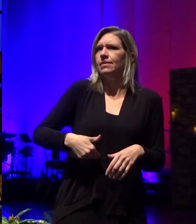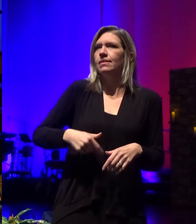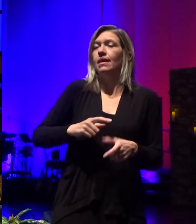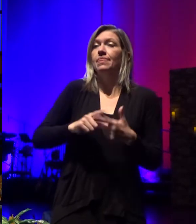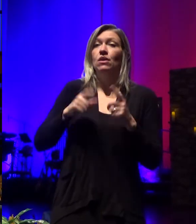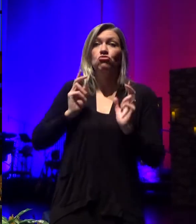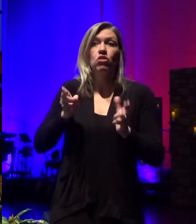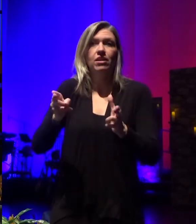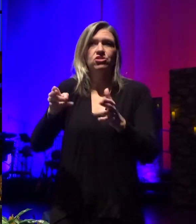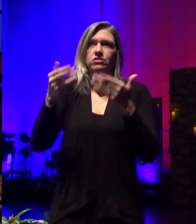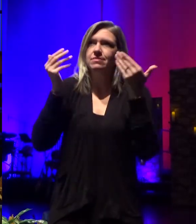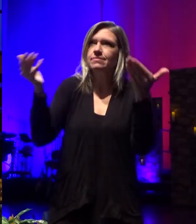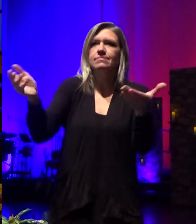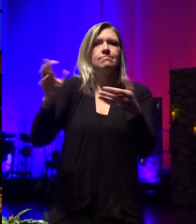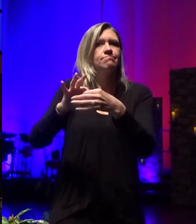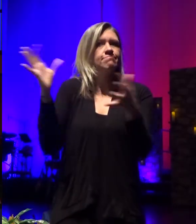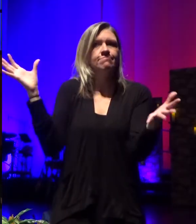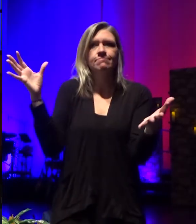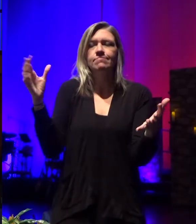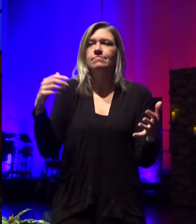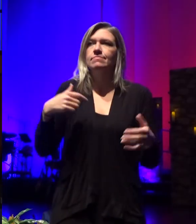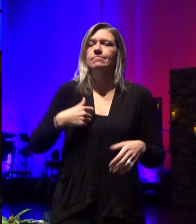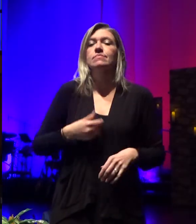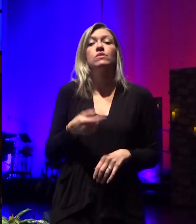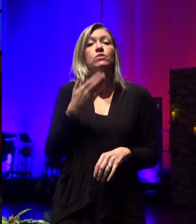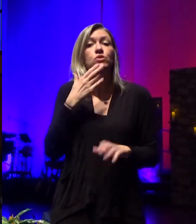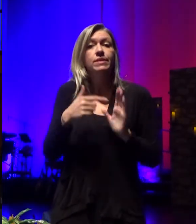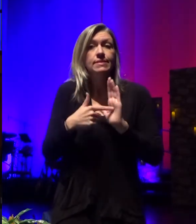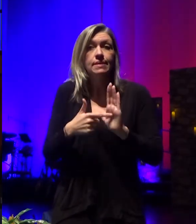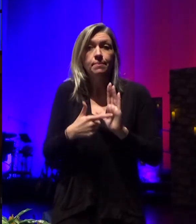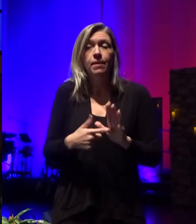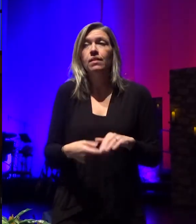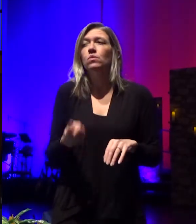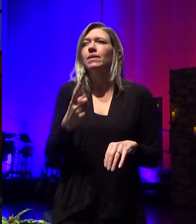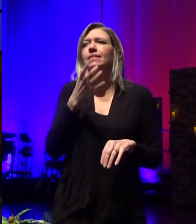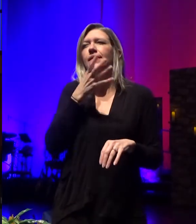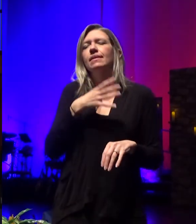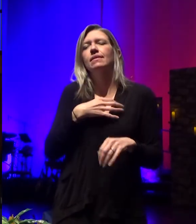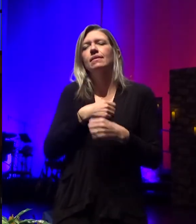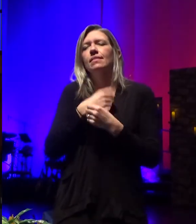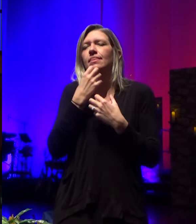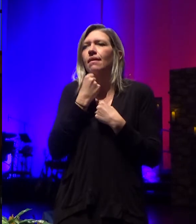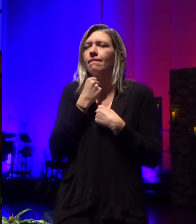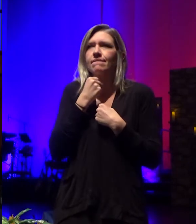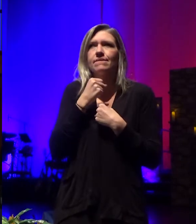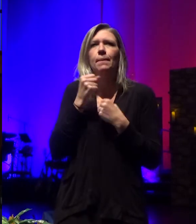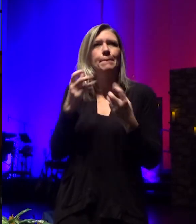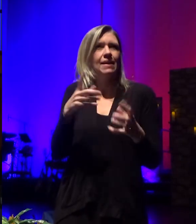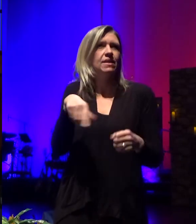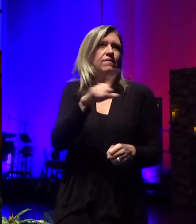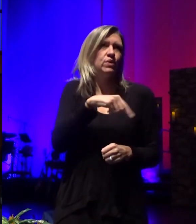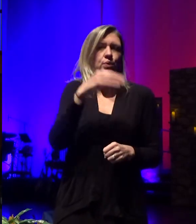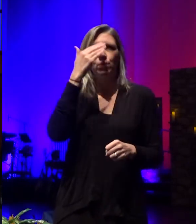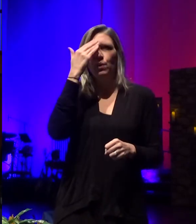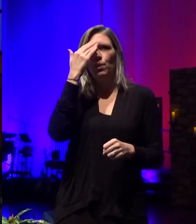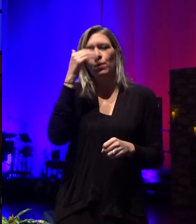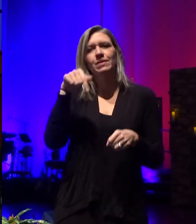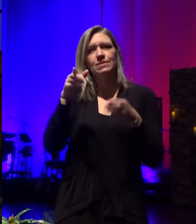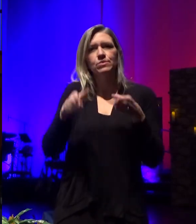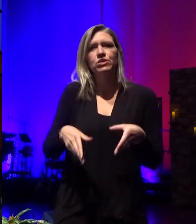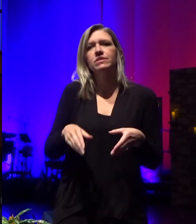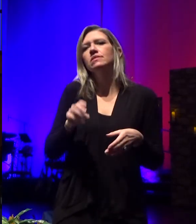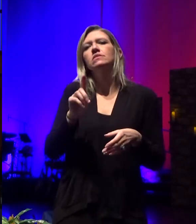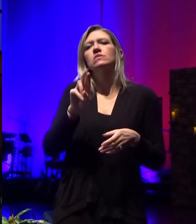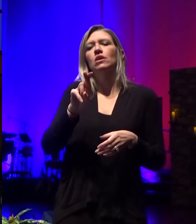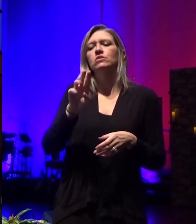And that we are proactive. A great example of this is a lady I love so much, and many of you hold her dear in your hearts too, and that's Dr.